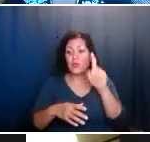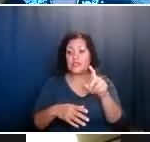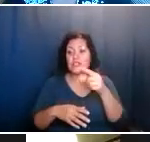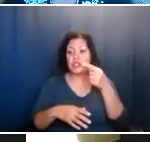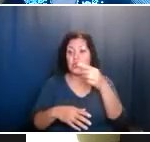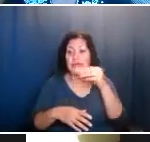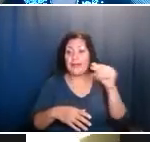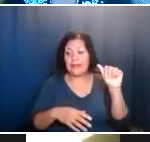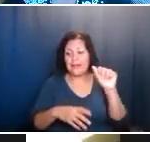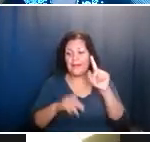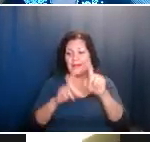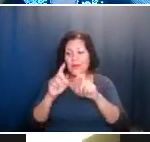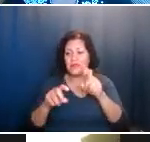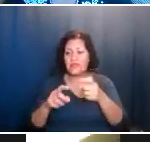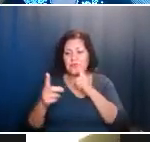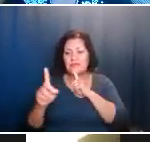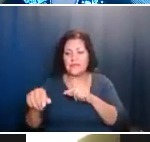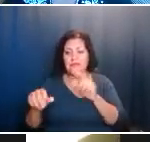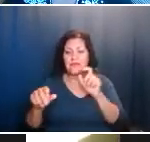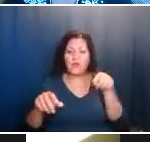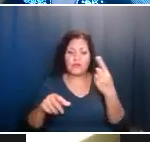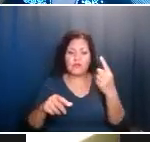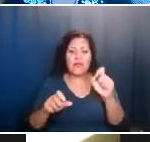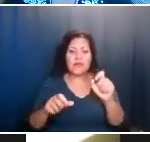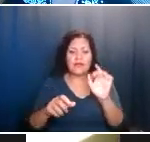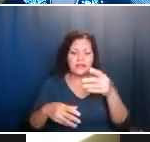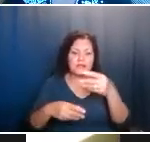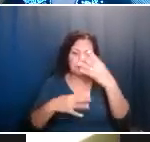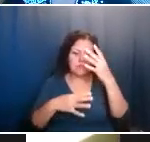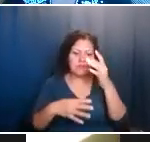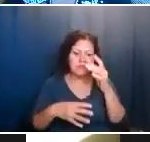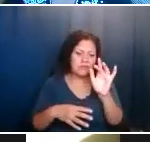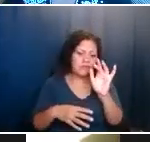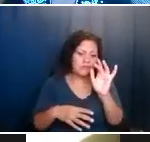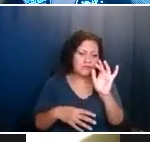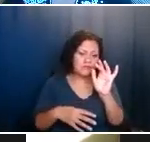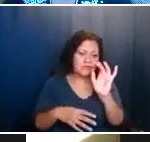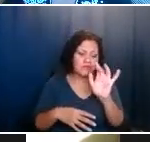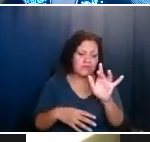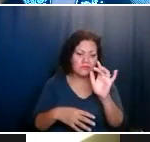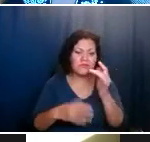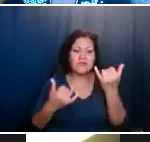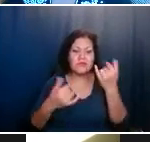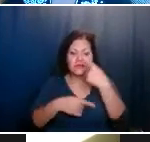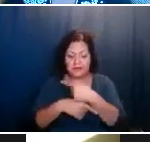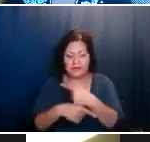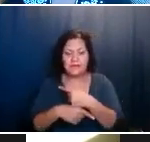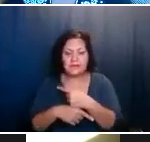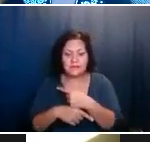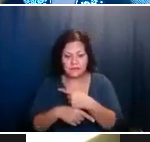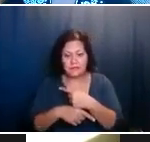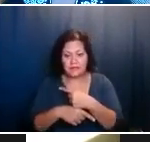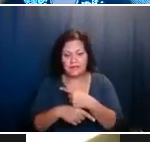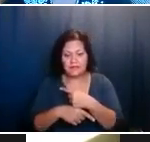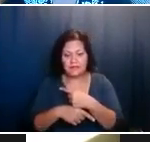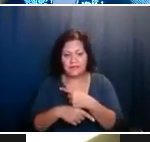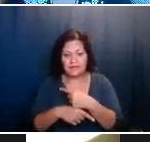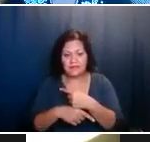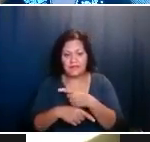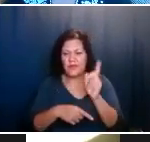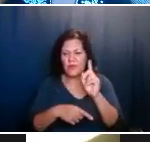then I can go right here. And here's today's, where's the welcome? Right